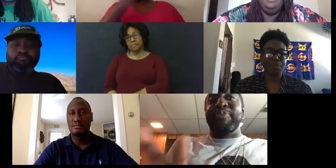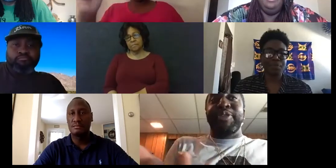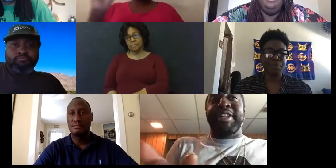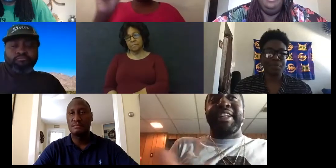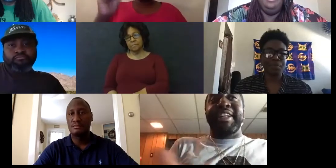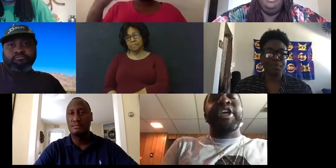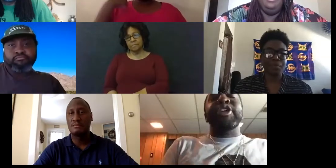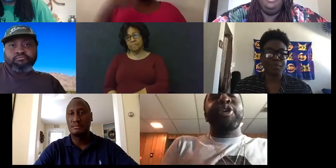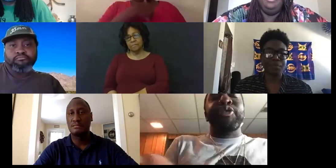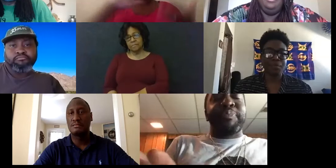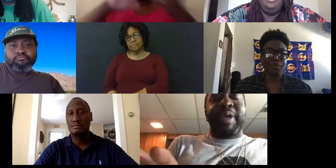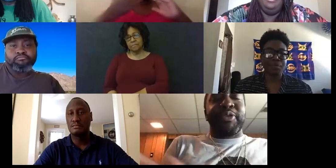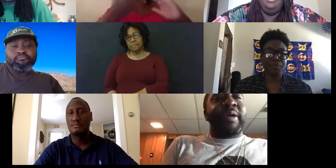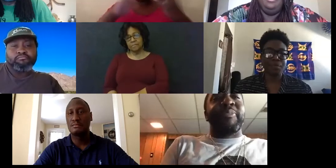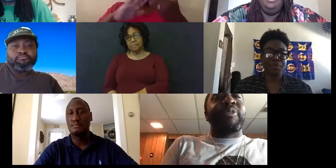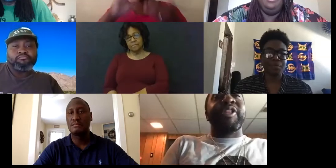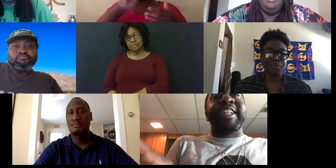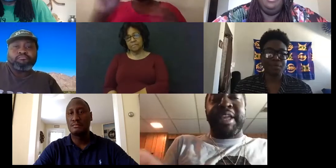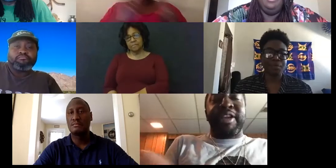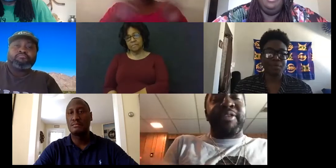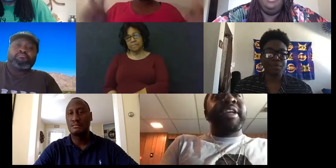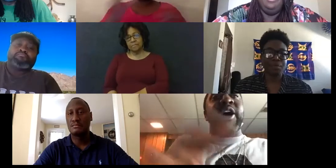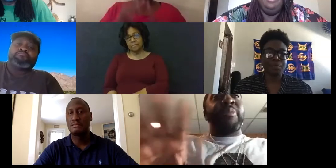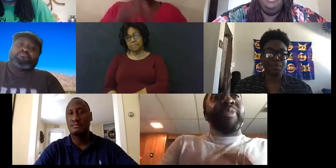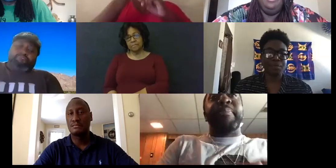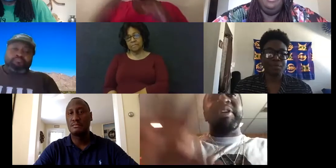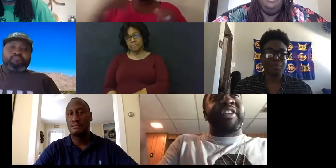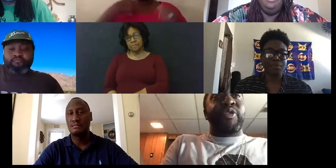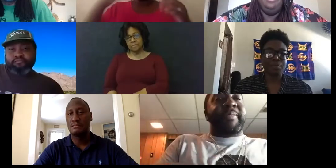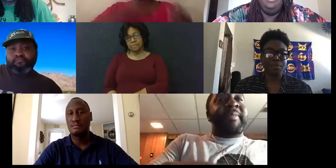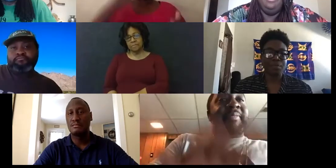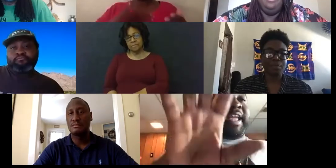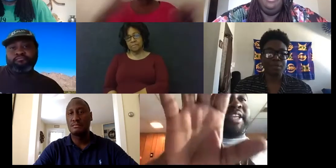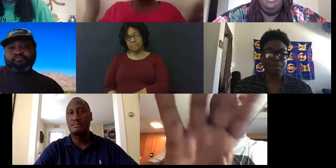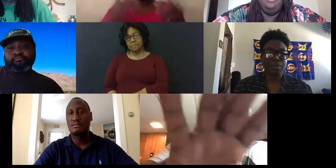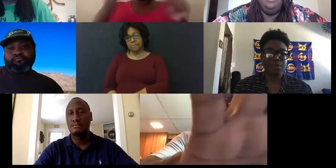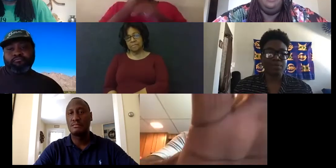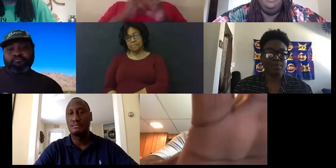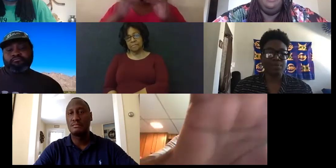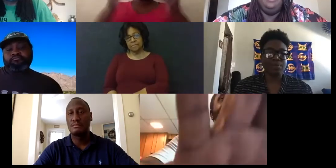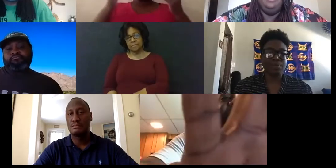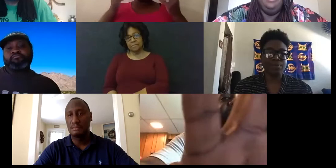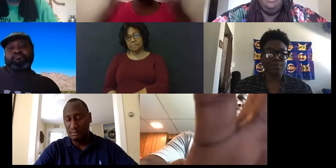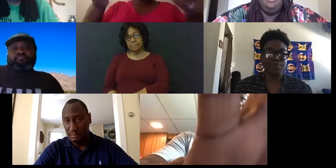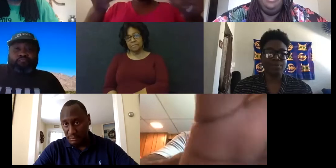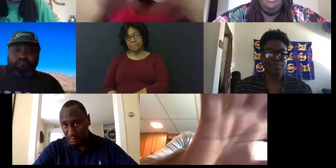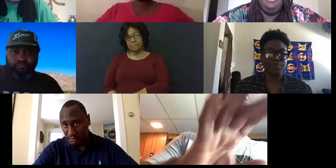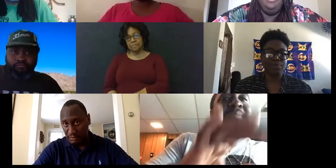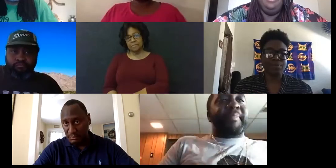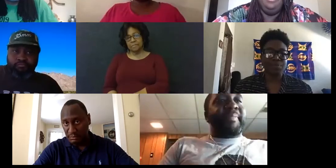a community that is too special, and I'm glad to be here to help like push it forward. Thank you. Thanks,